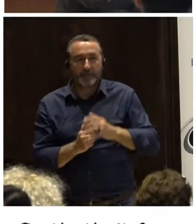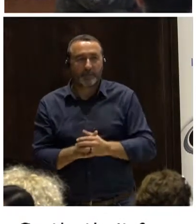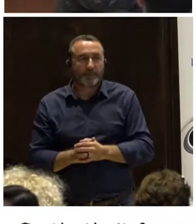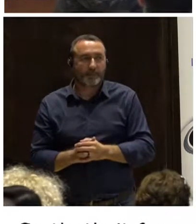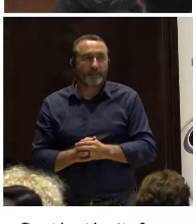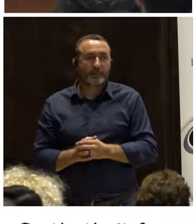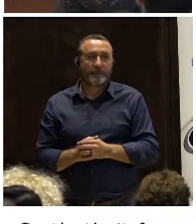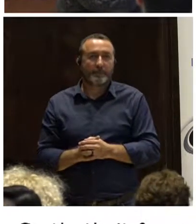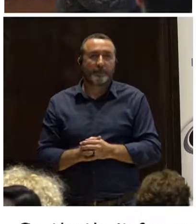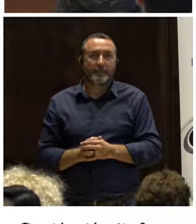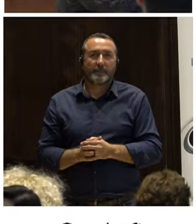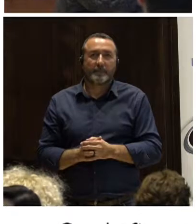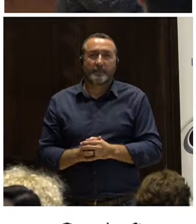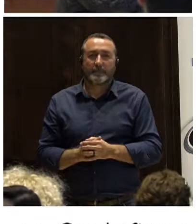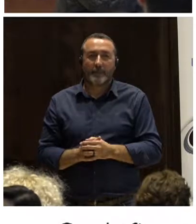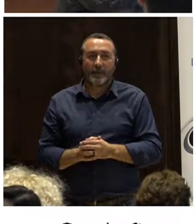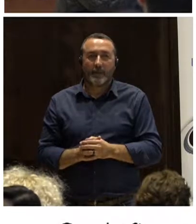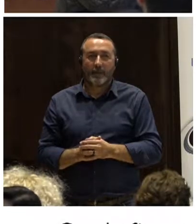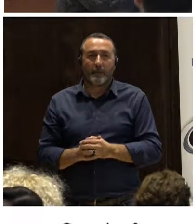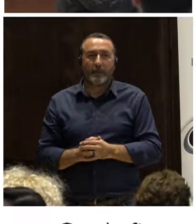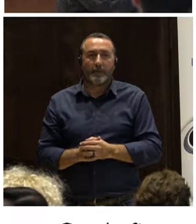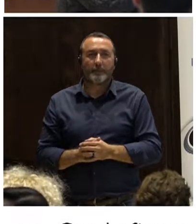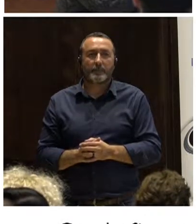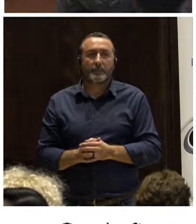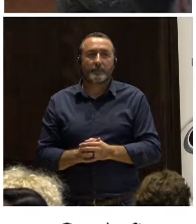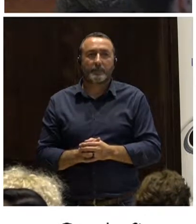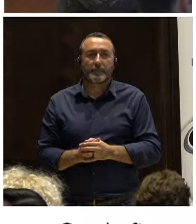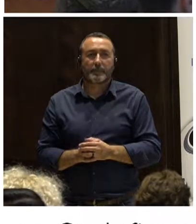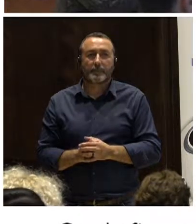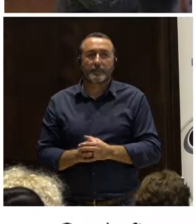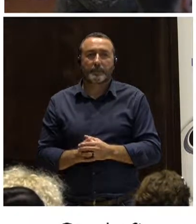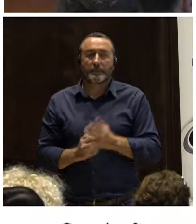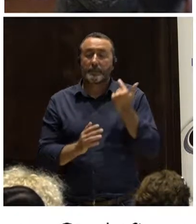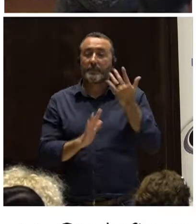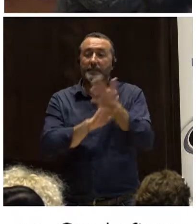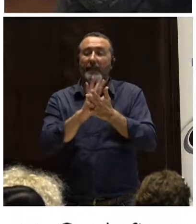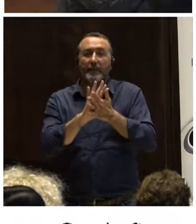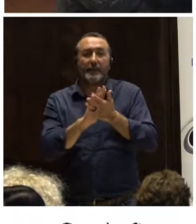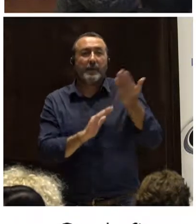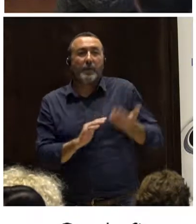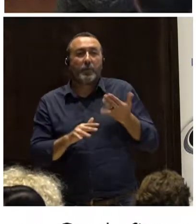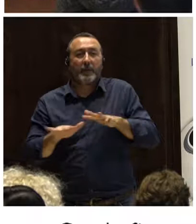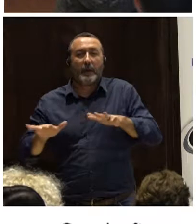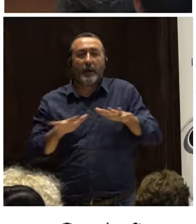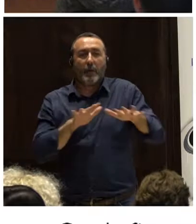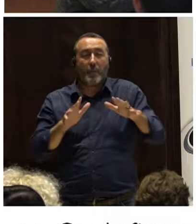And I'm going to talk about the importance of augmentative mobility for, which one is